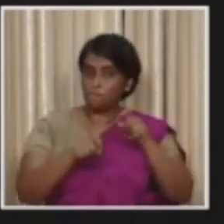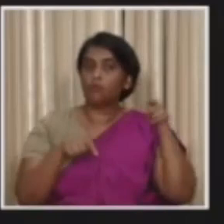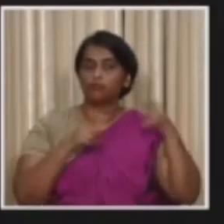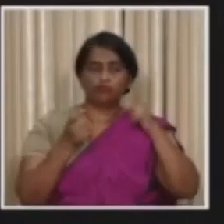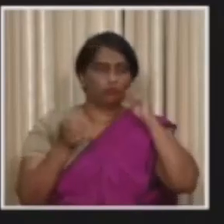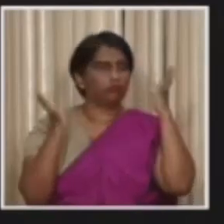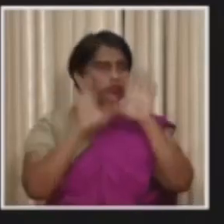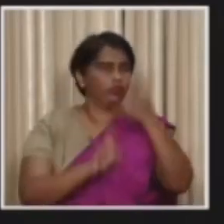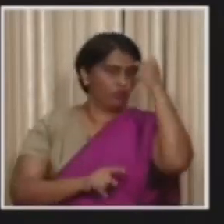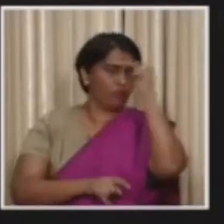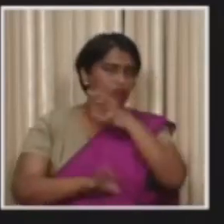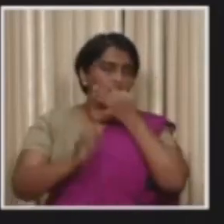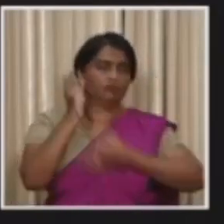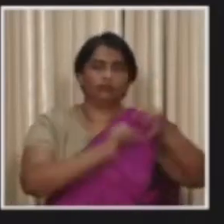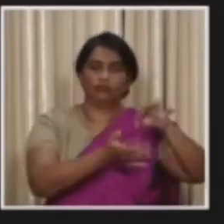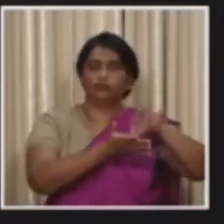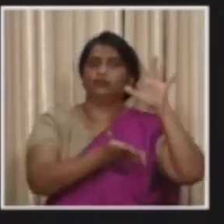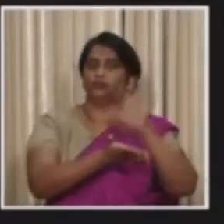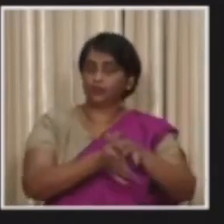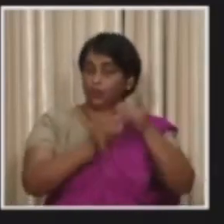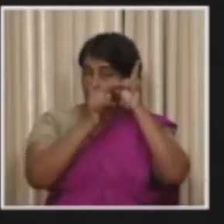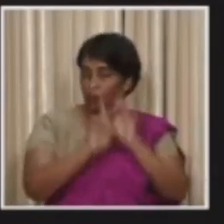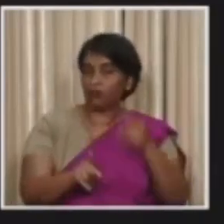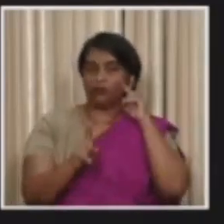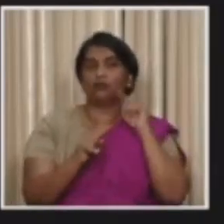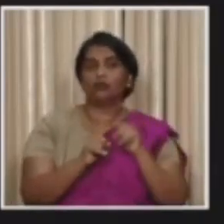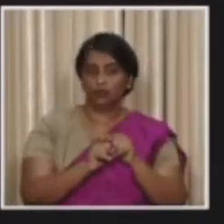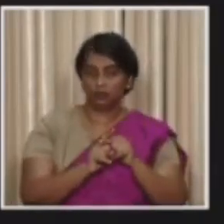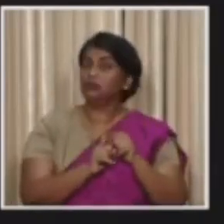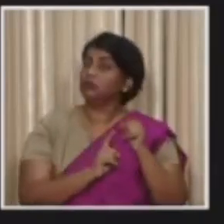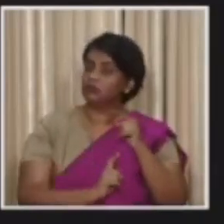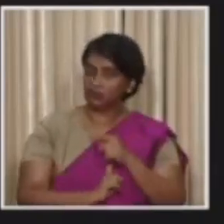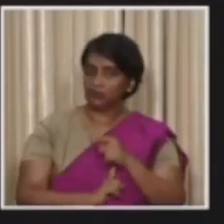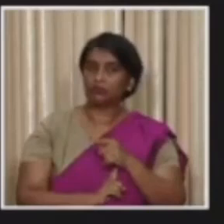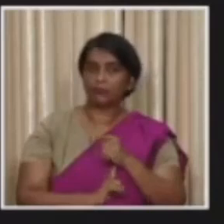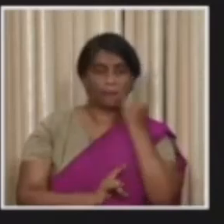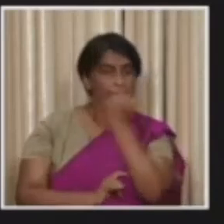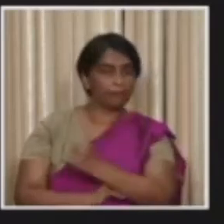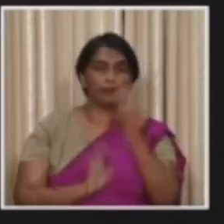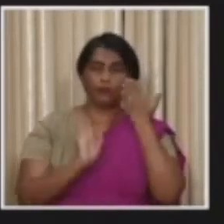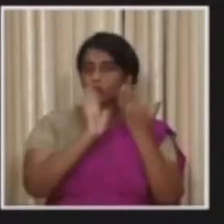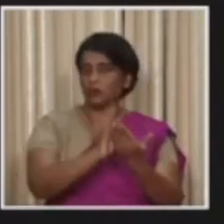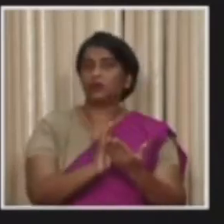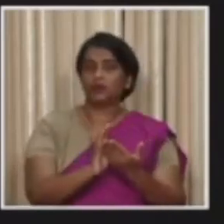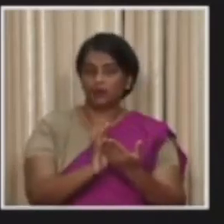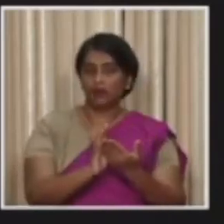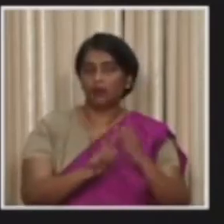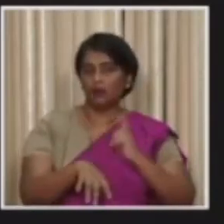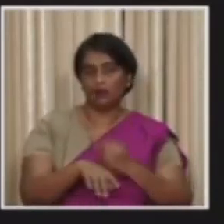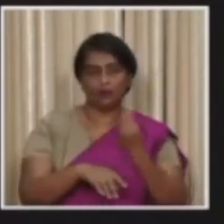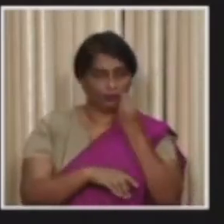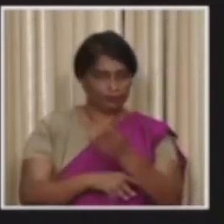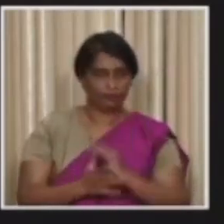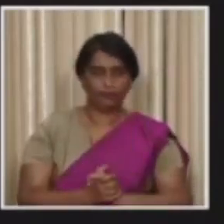ona yam kisi prashnayak tibuna nam nisi ilakkayakata gihilla tamanta e chodana idiripat kirima sadaha avasthawak